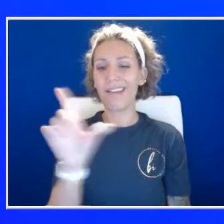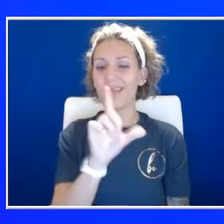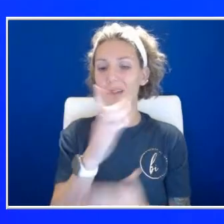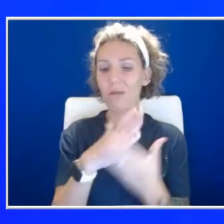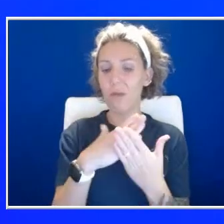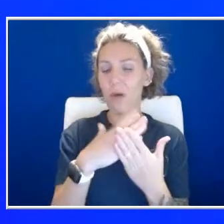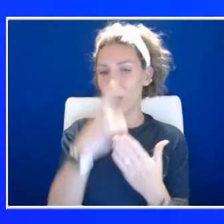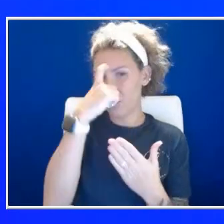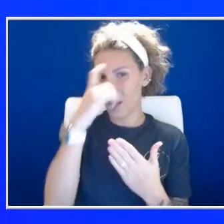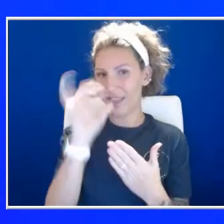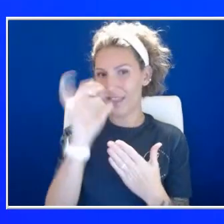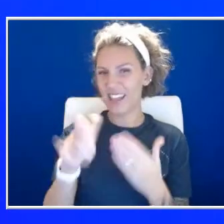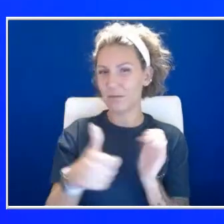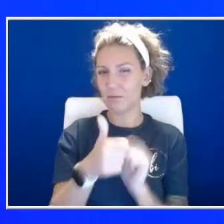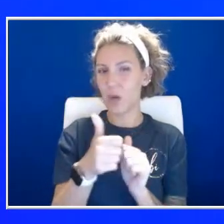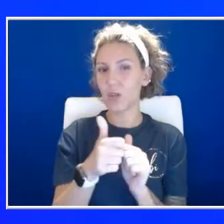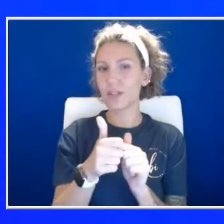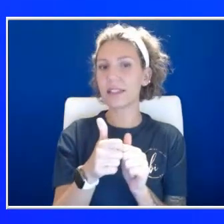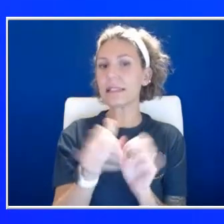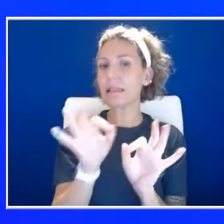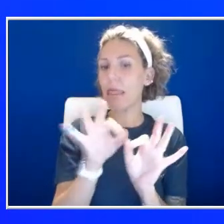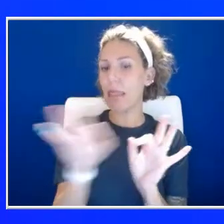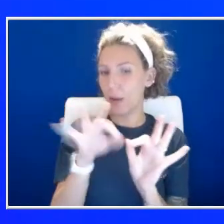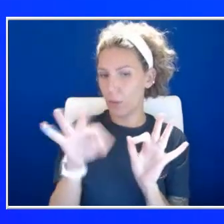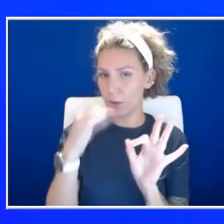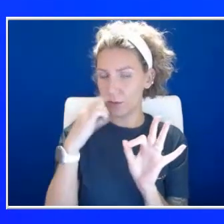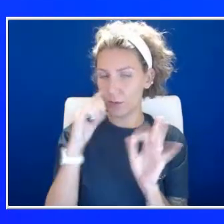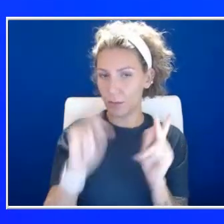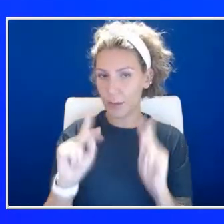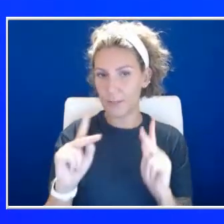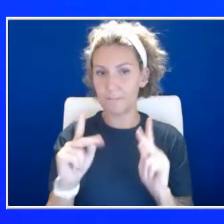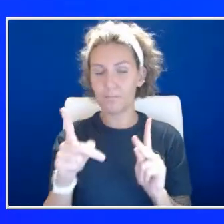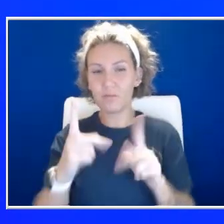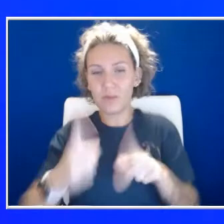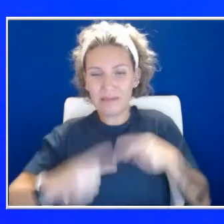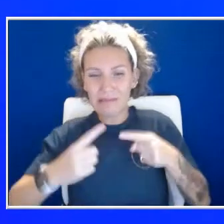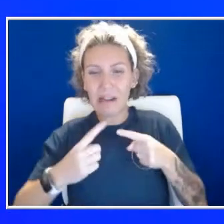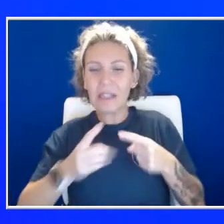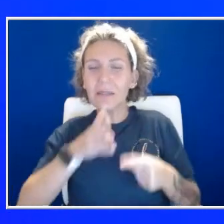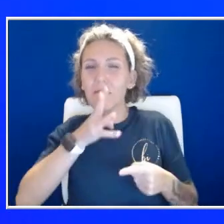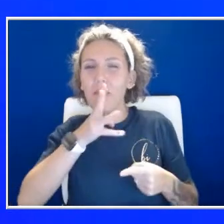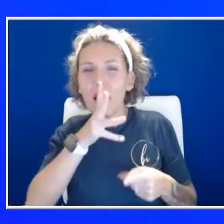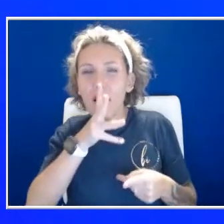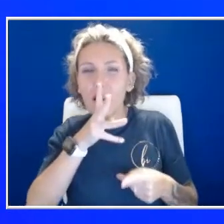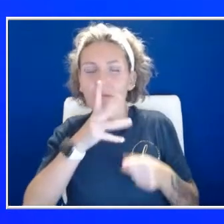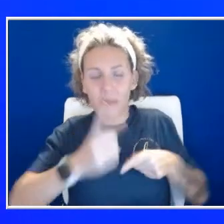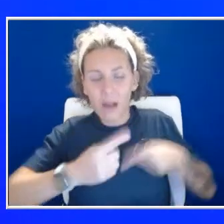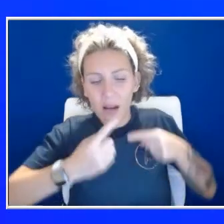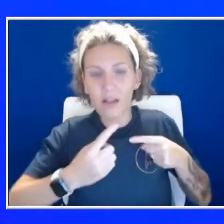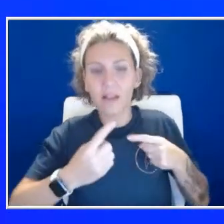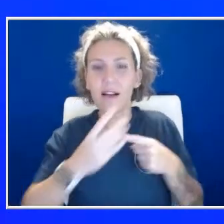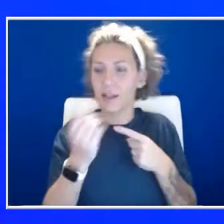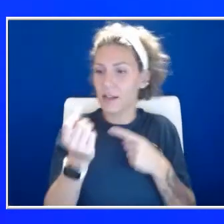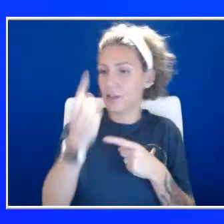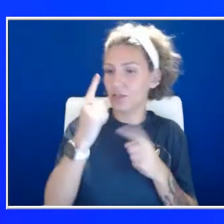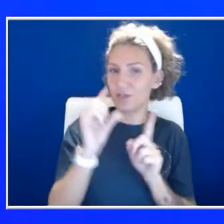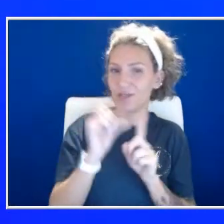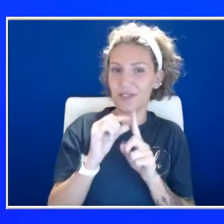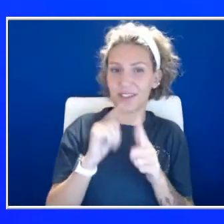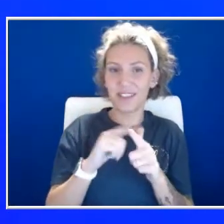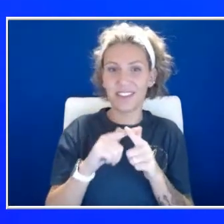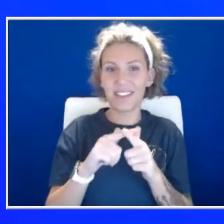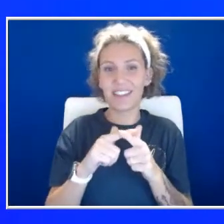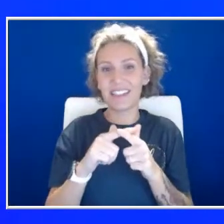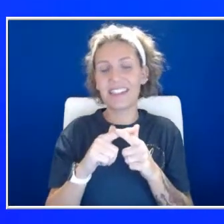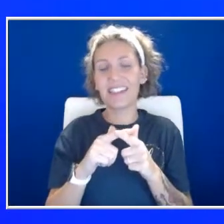language is. So she had difficulty getting words out, understanding words, and then eventually we figured out reading and writing as